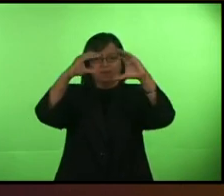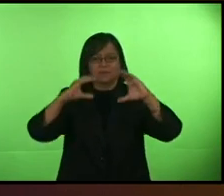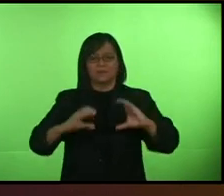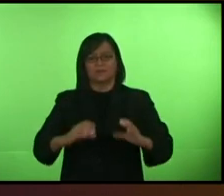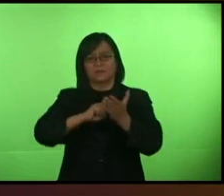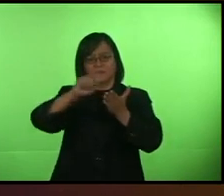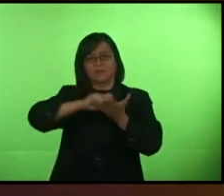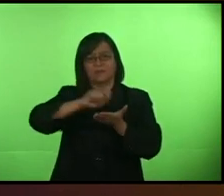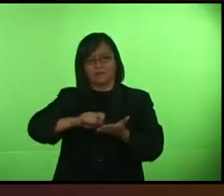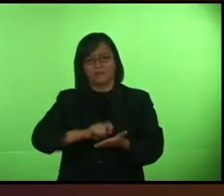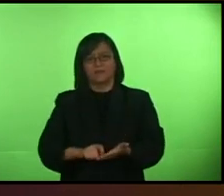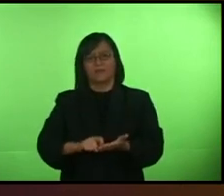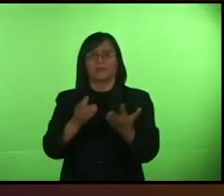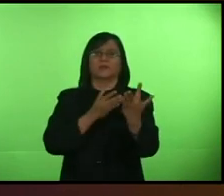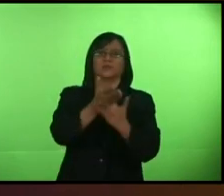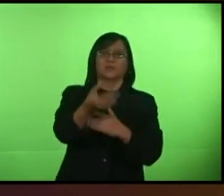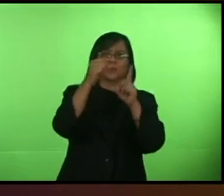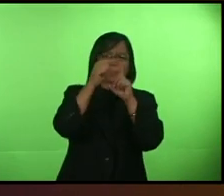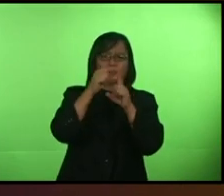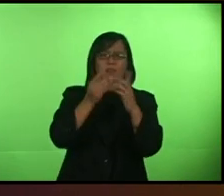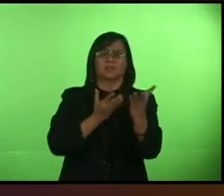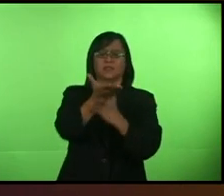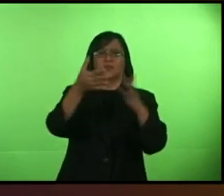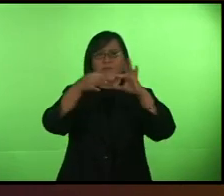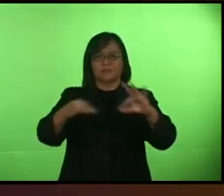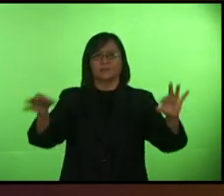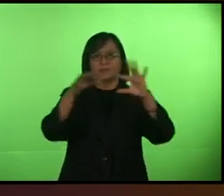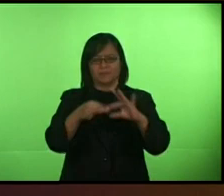written symbols through words